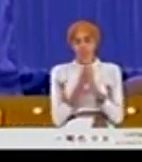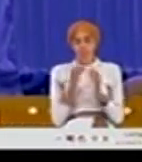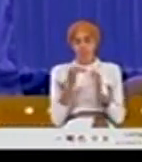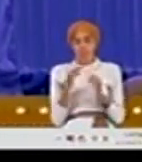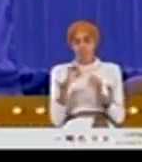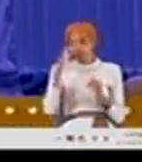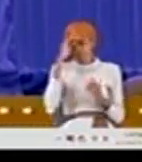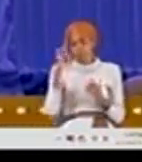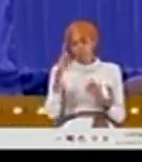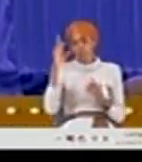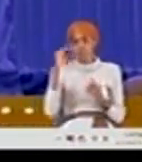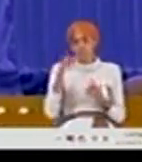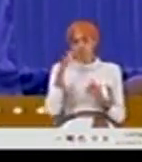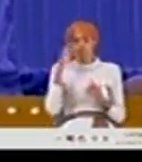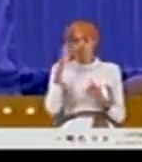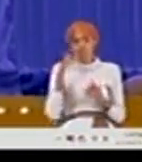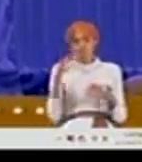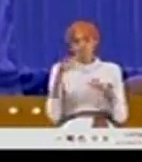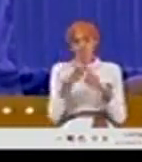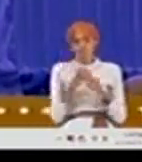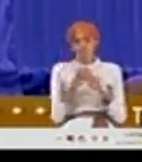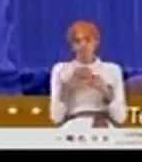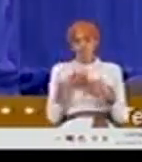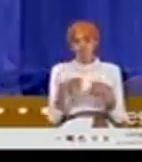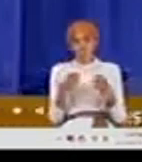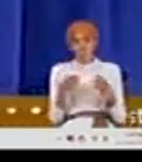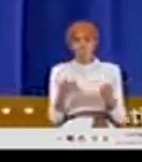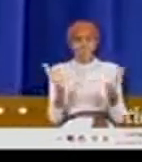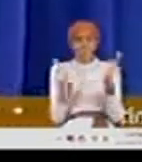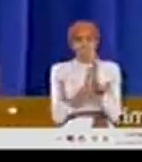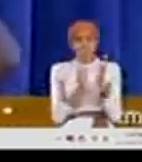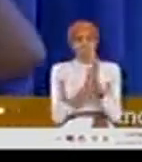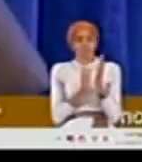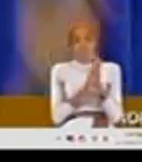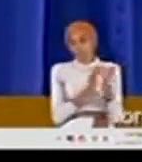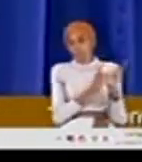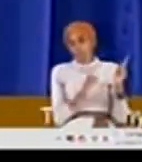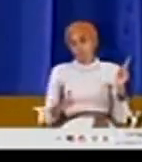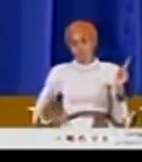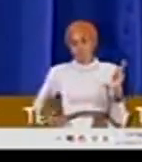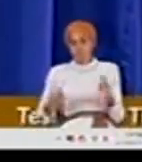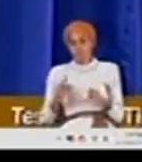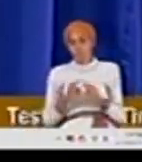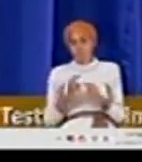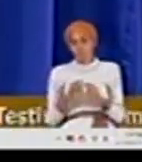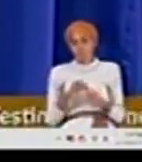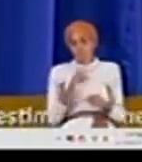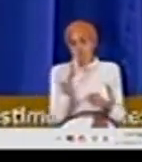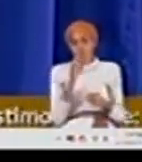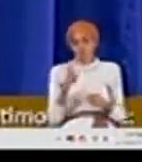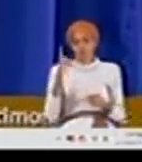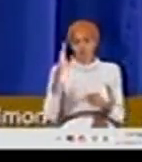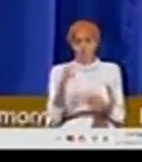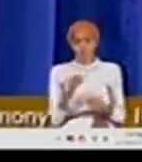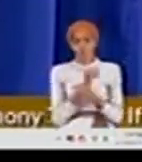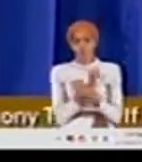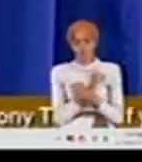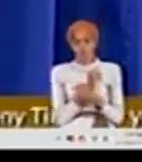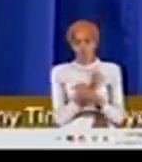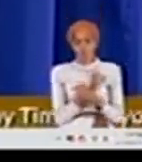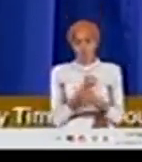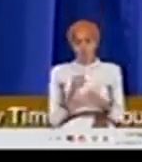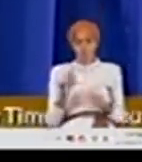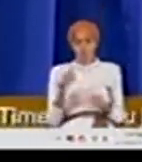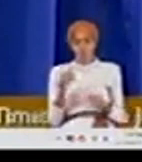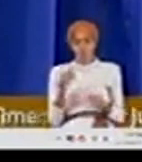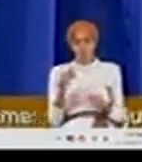healing let's from praise the Lord my name is God's love m I want to thank God